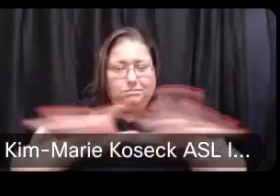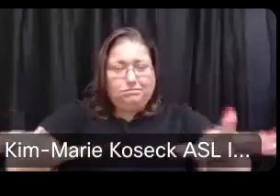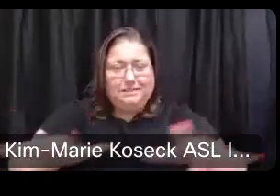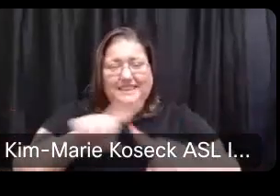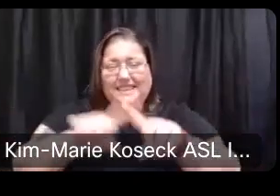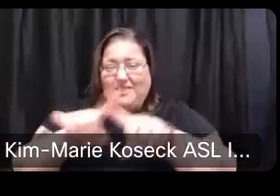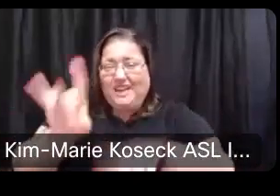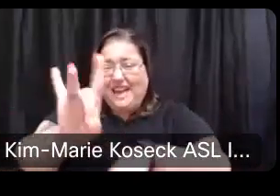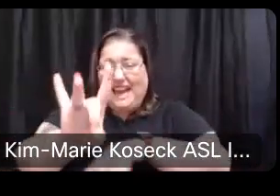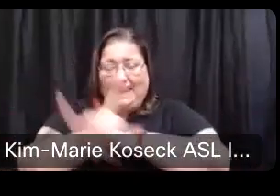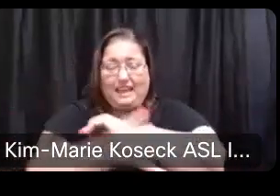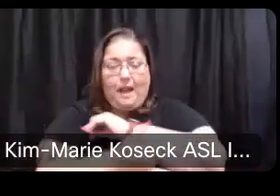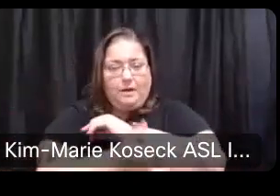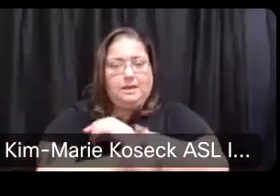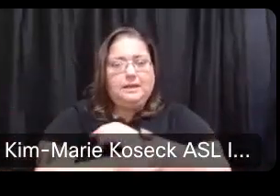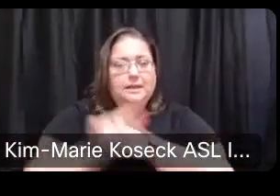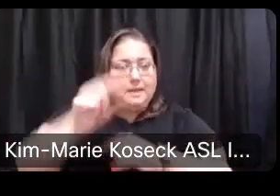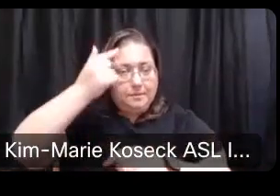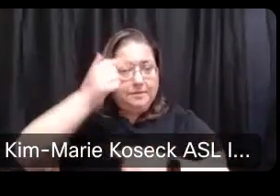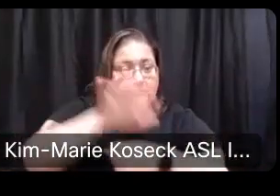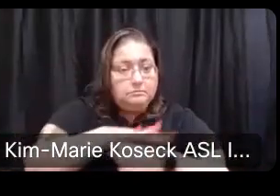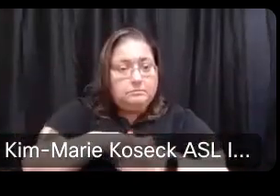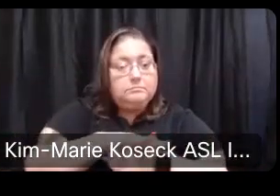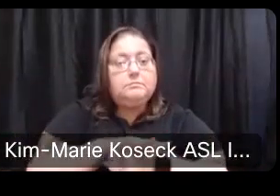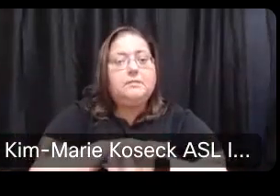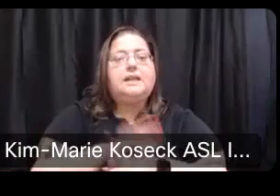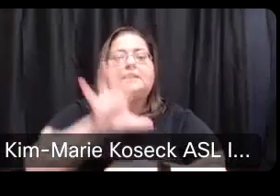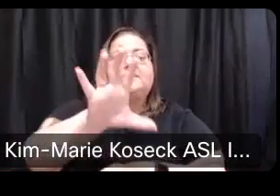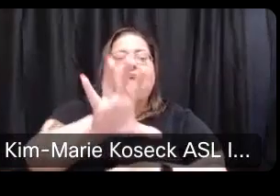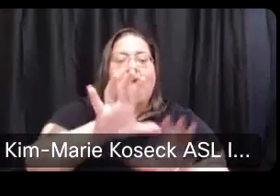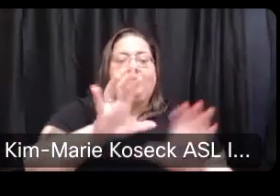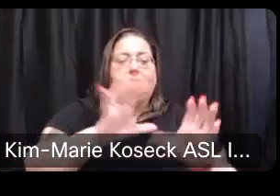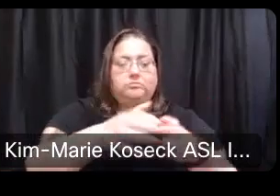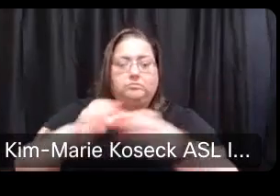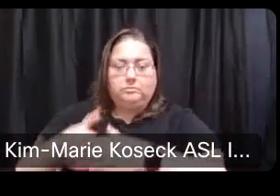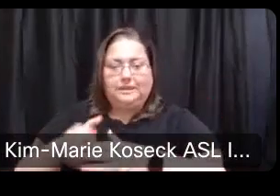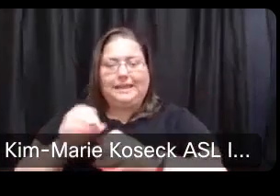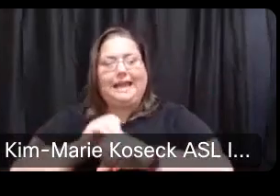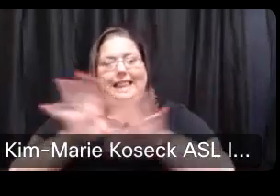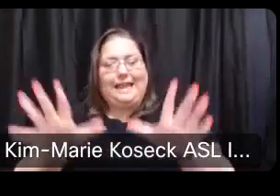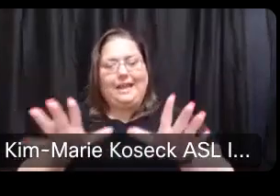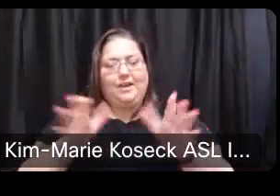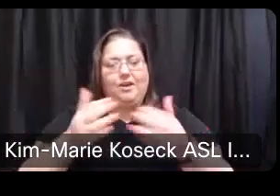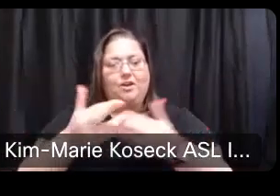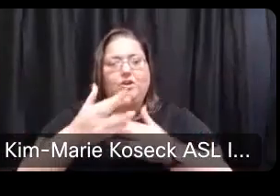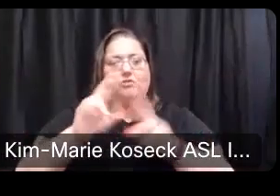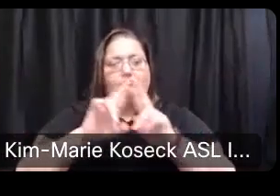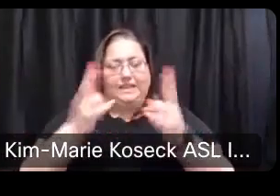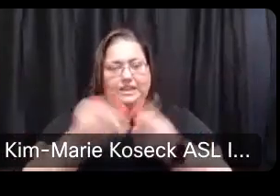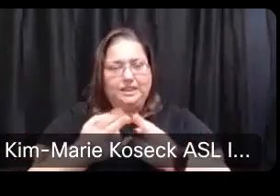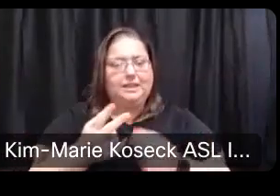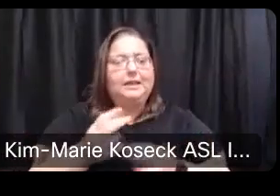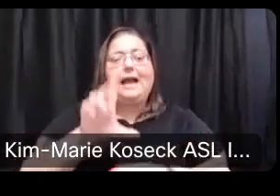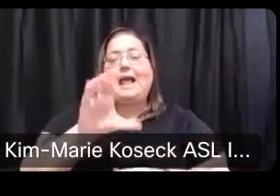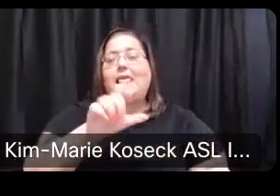counties. These municipalities are organized into those 5 distinct CLEAR regions. Please note that CLEAR